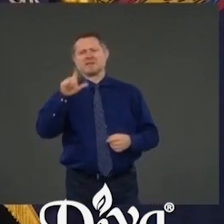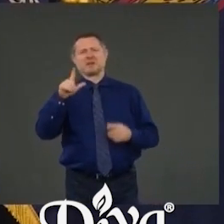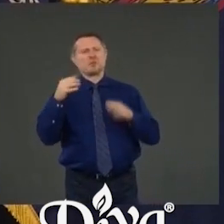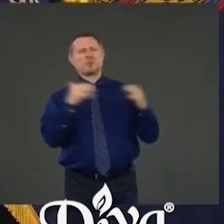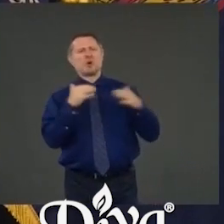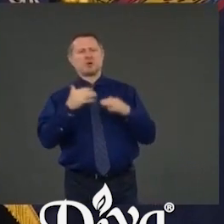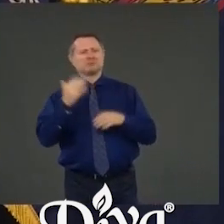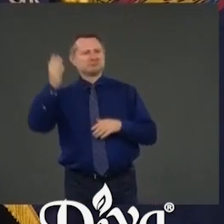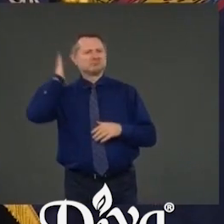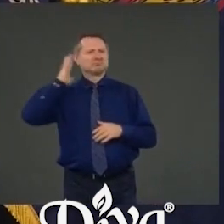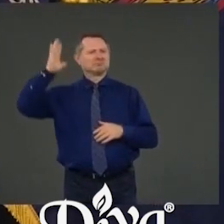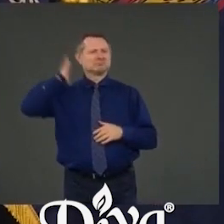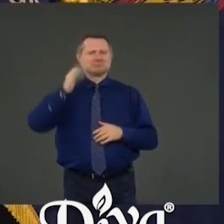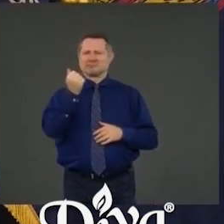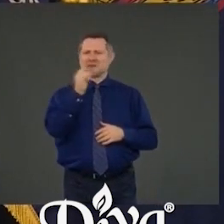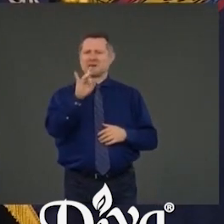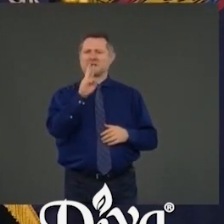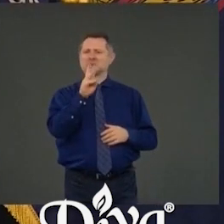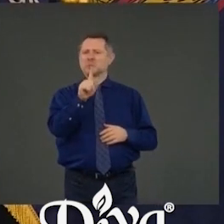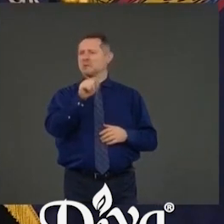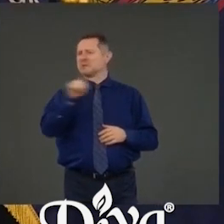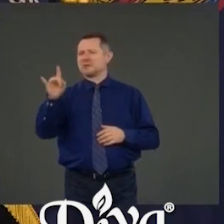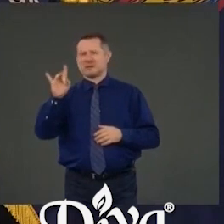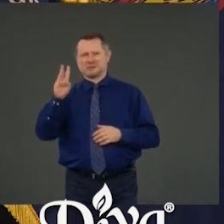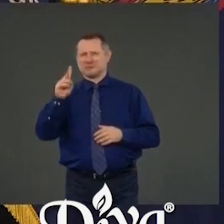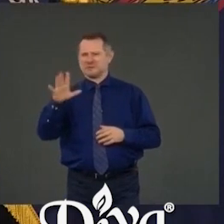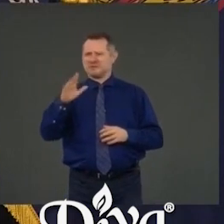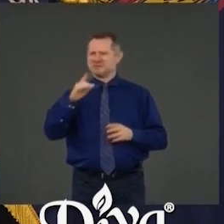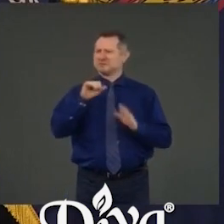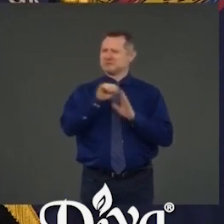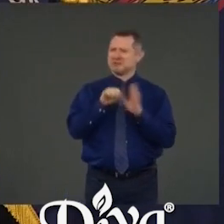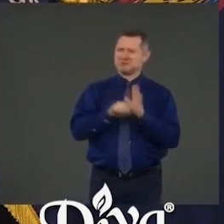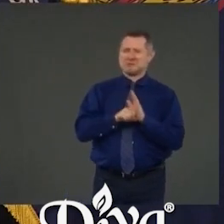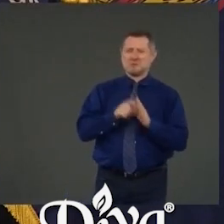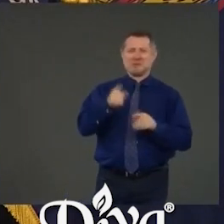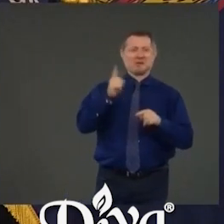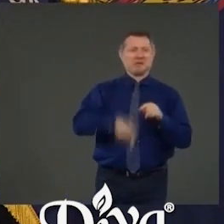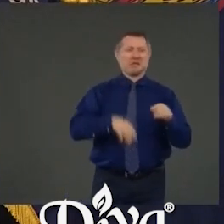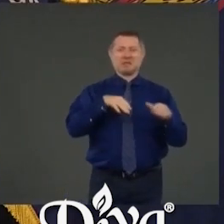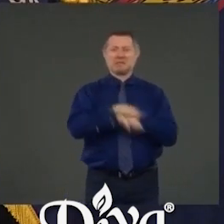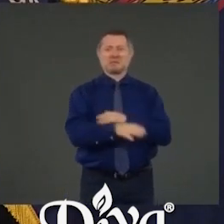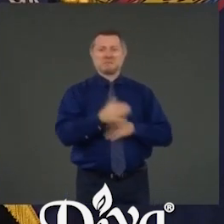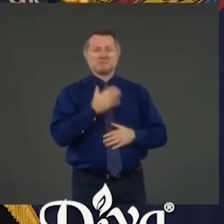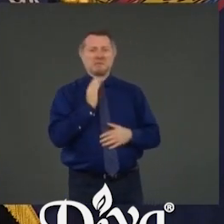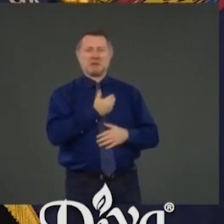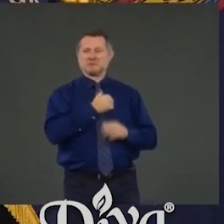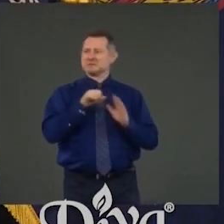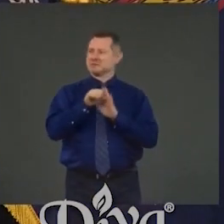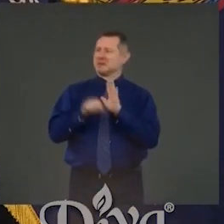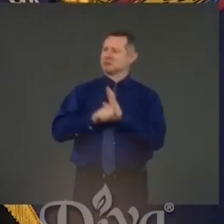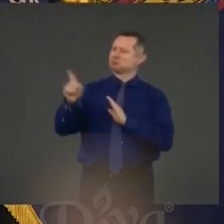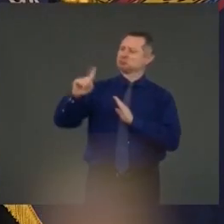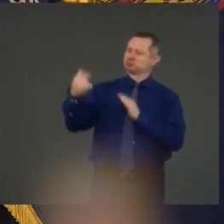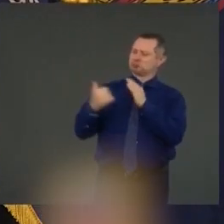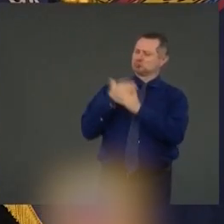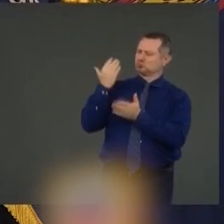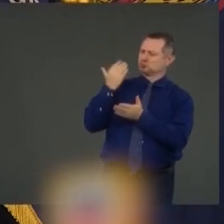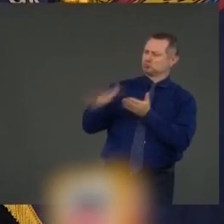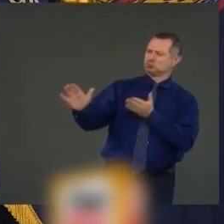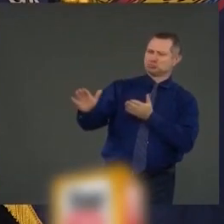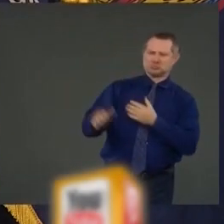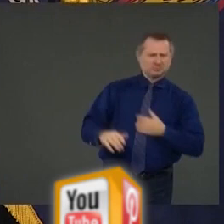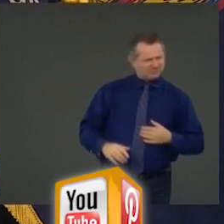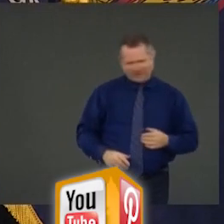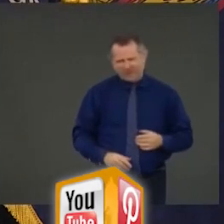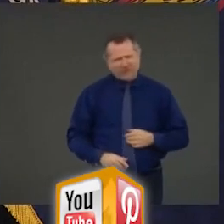There has been no state that has said you cannot enter our state. I don't believe that would be